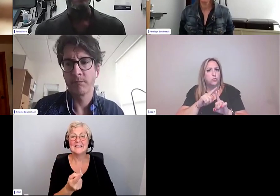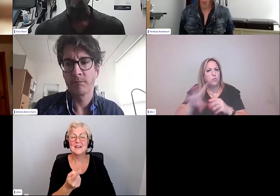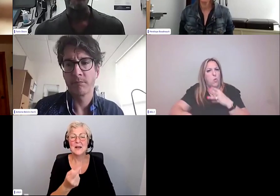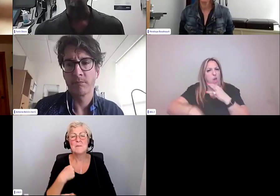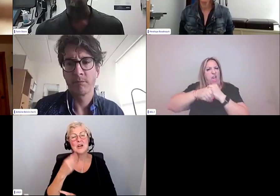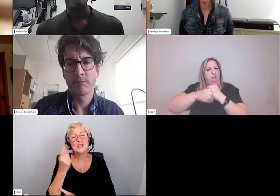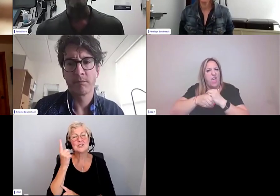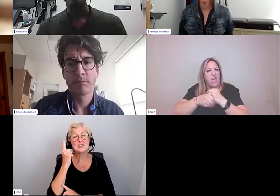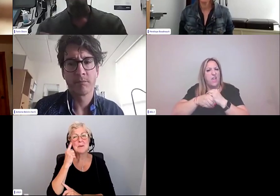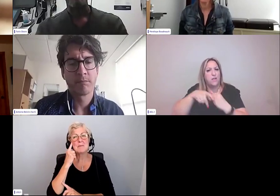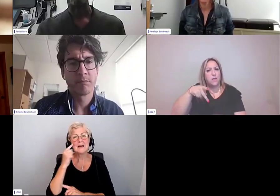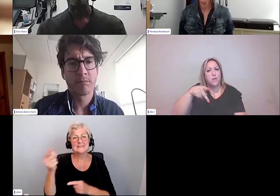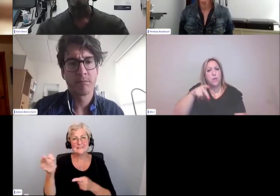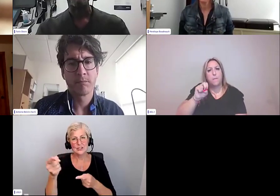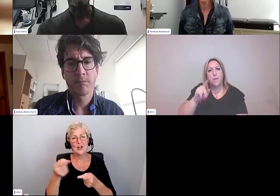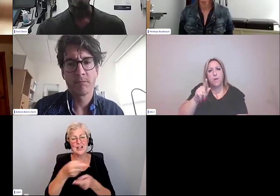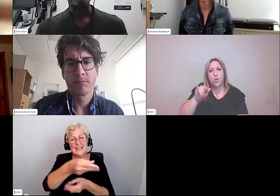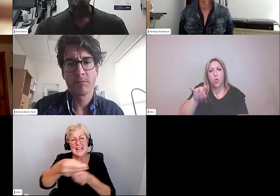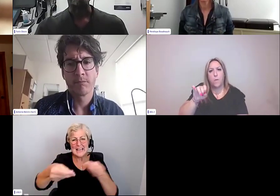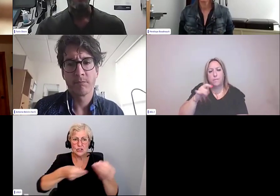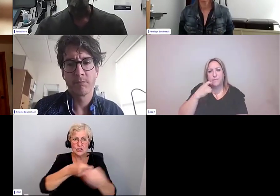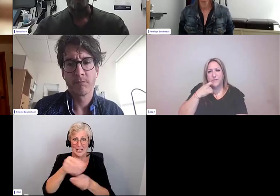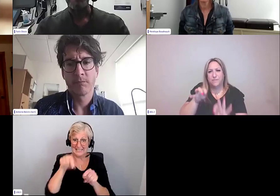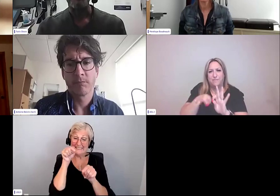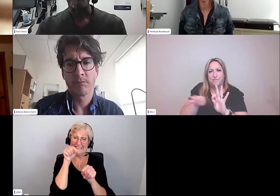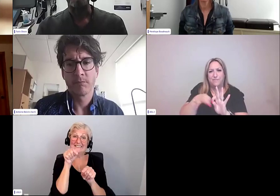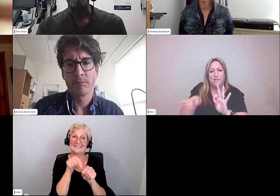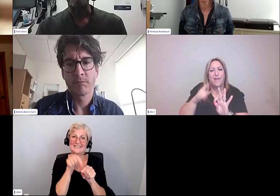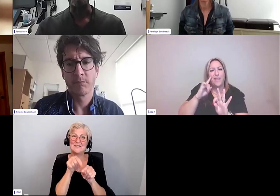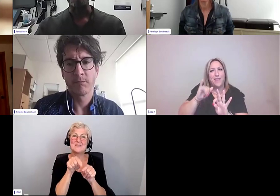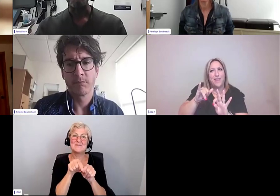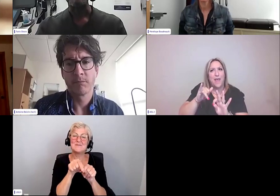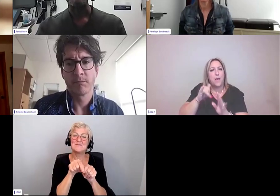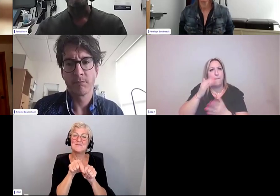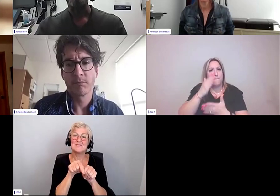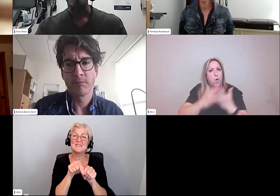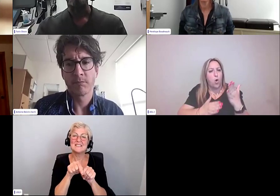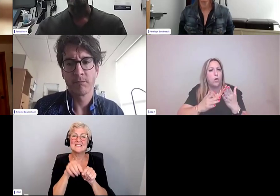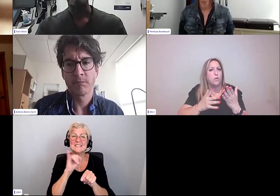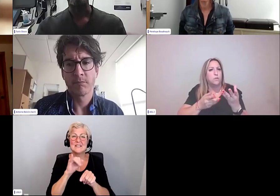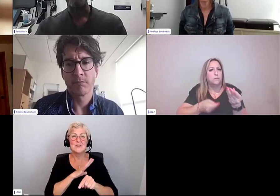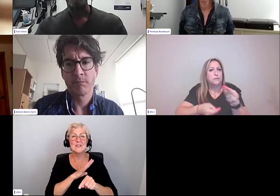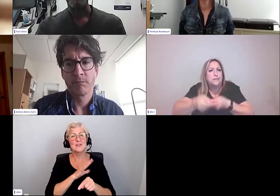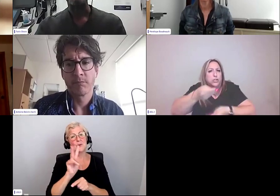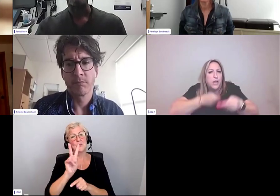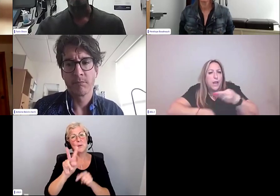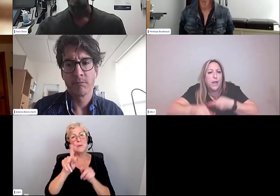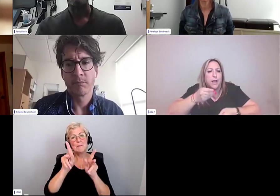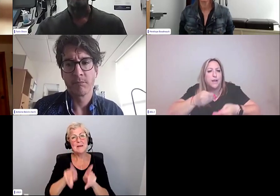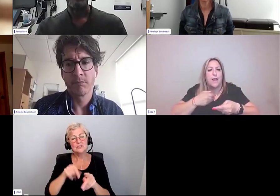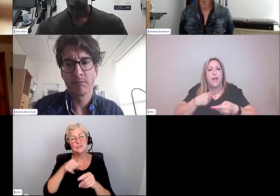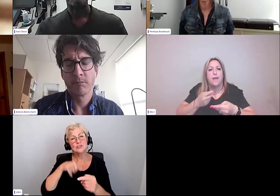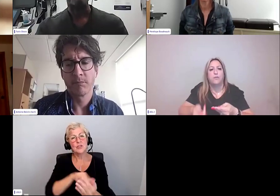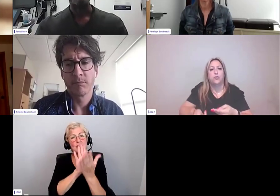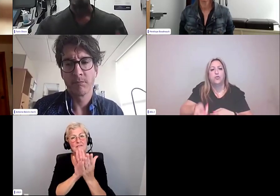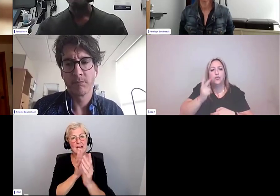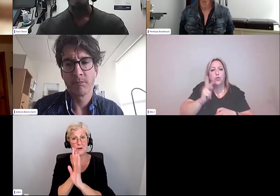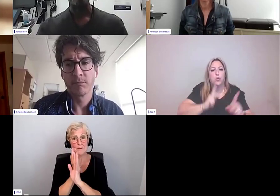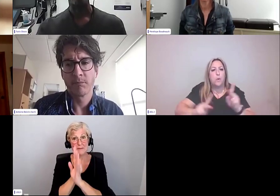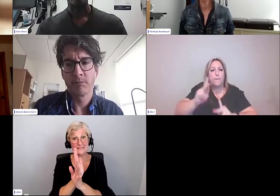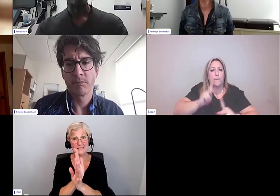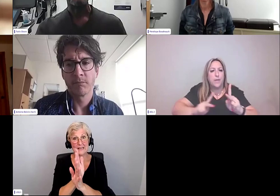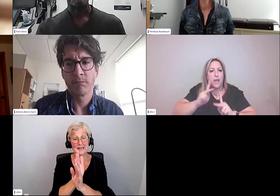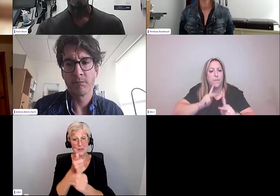is saying. I think that this element of exchange, of having two